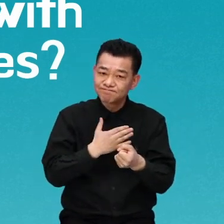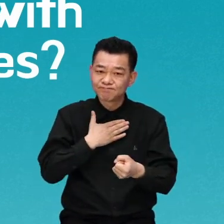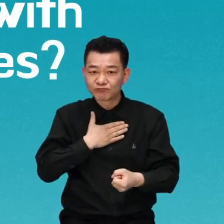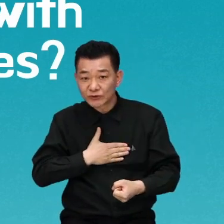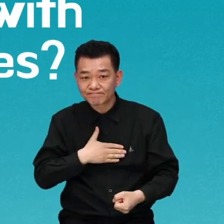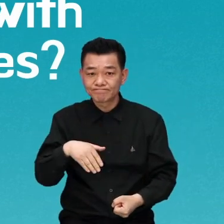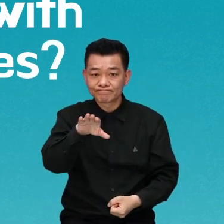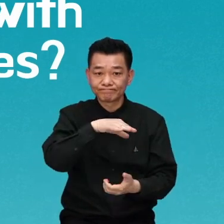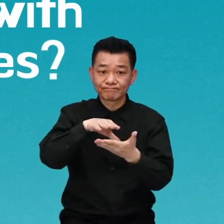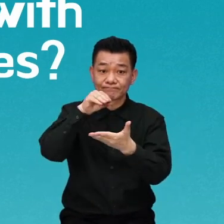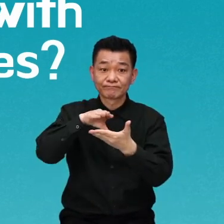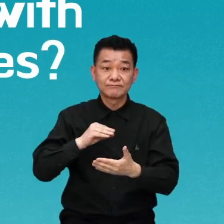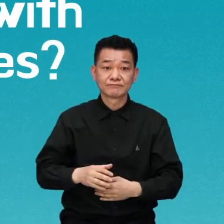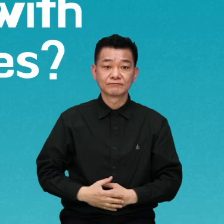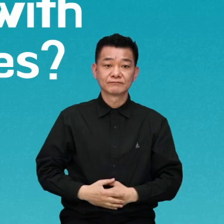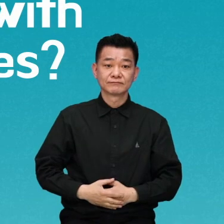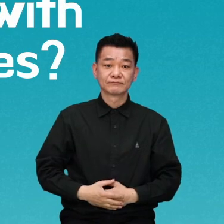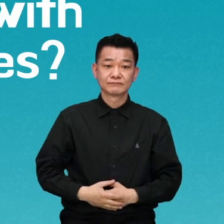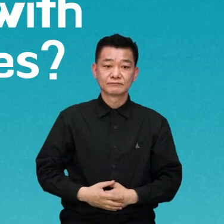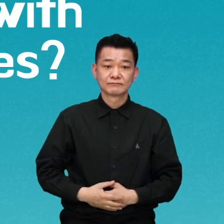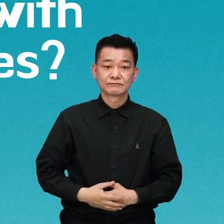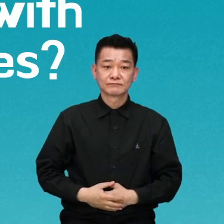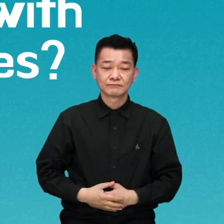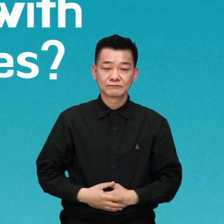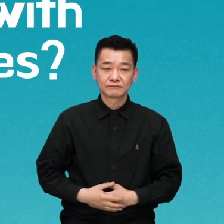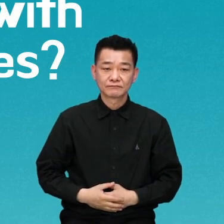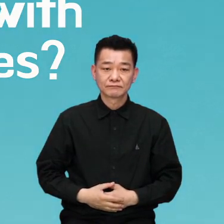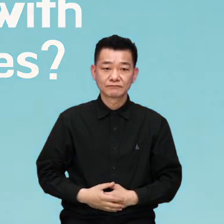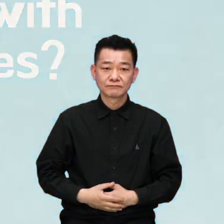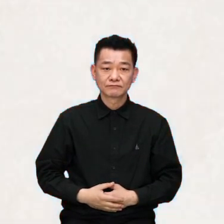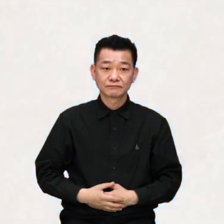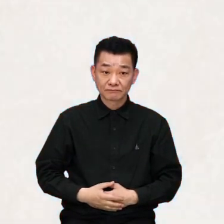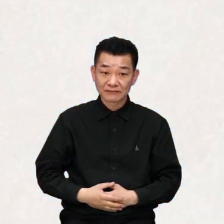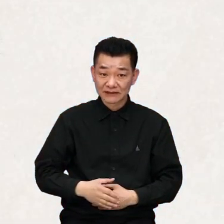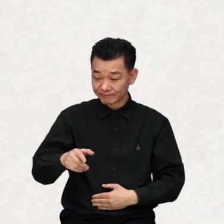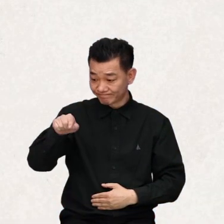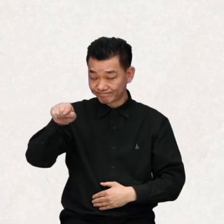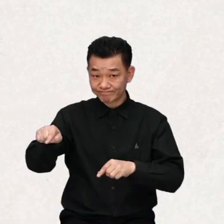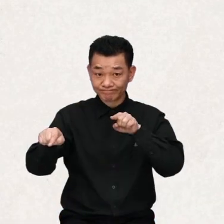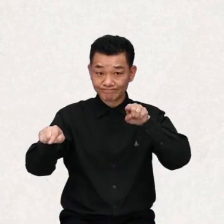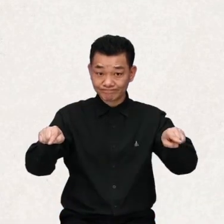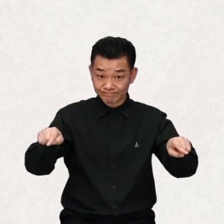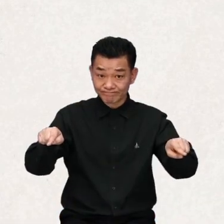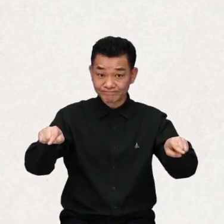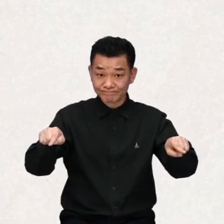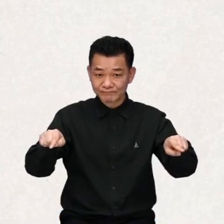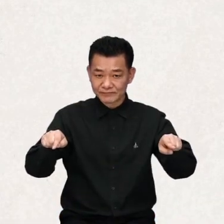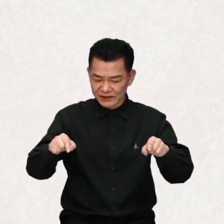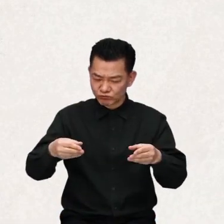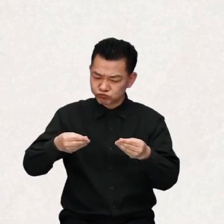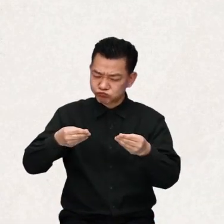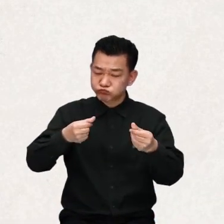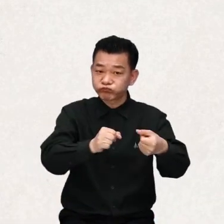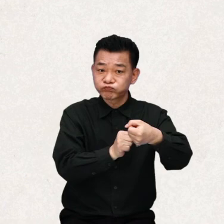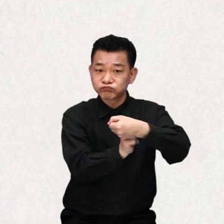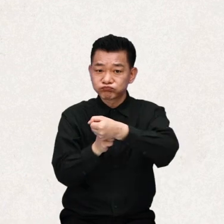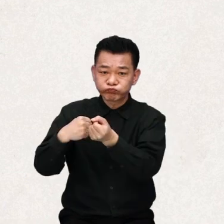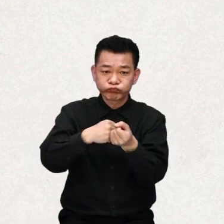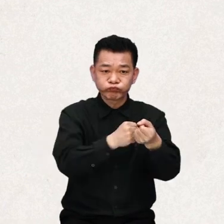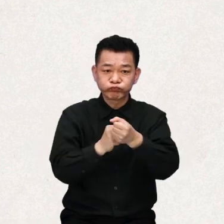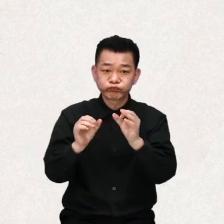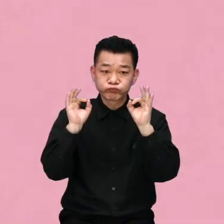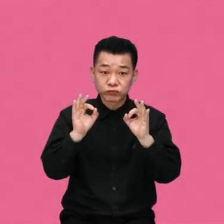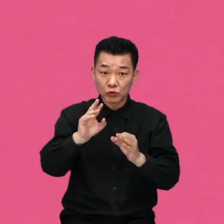UN Committee on the Rights of Persons with Disabilities. For the smooth cooperation between states parties and